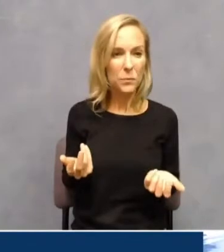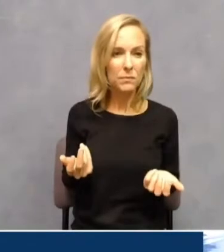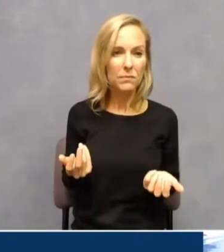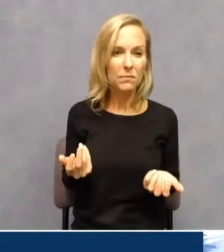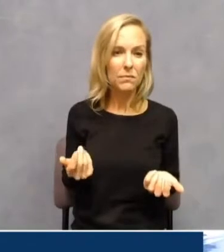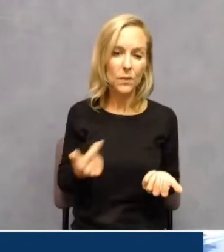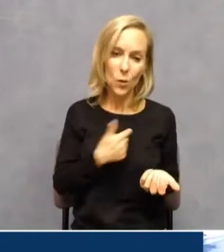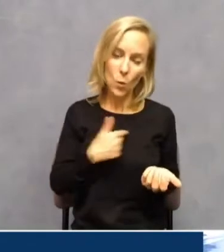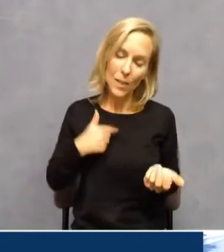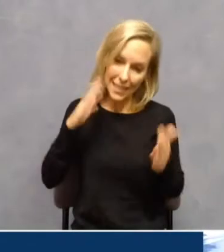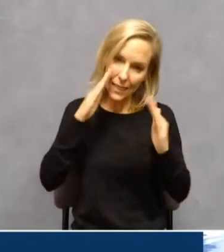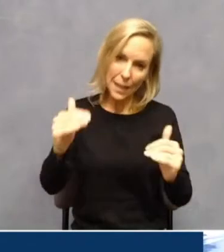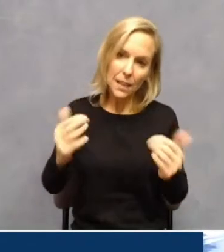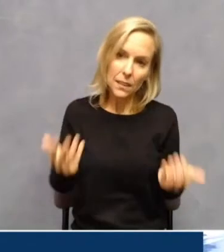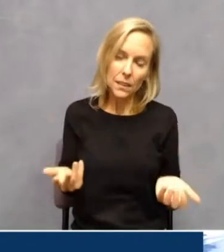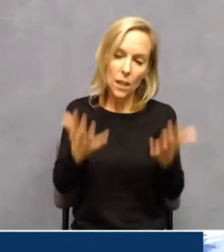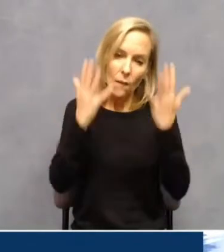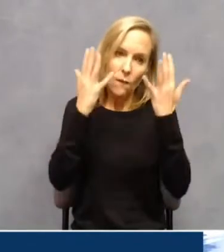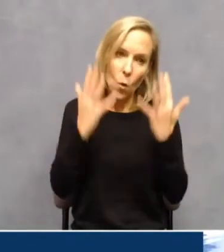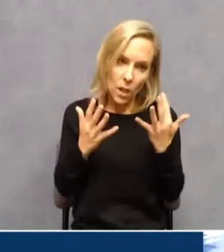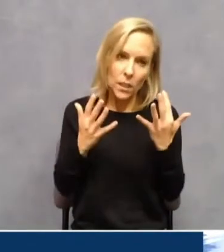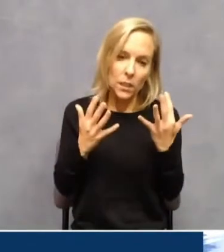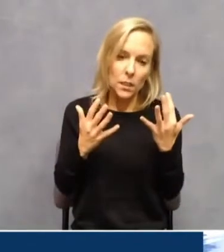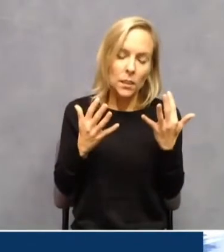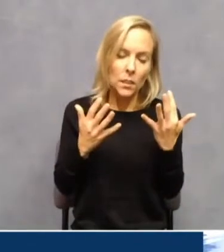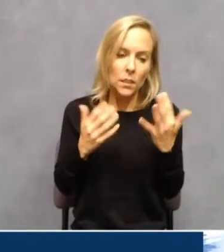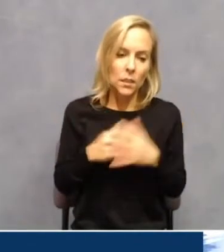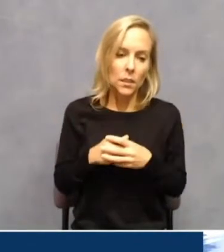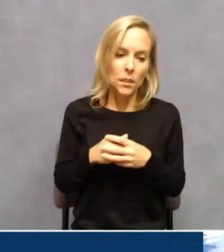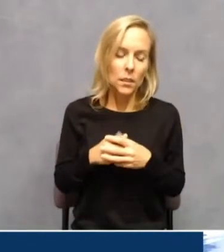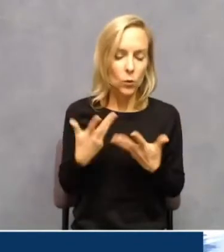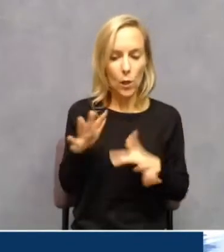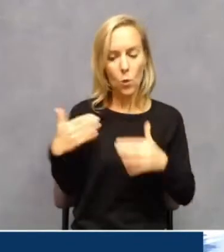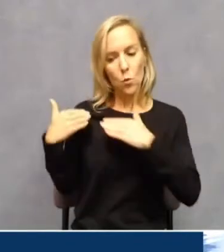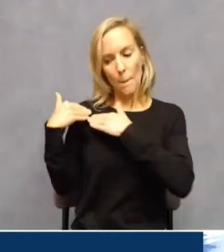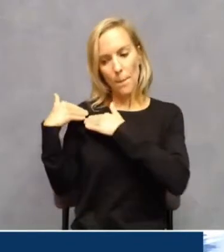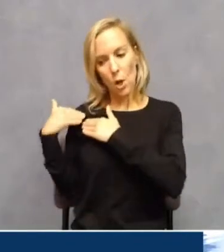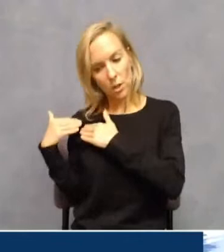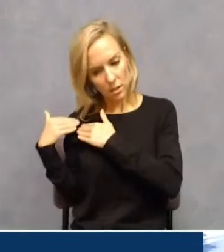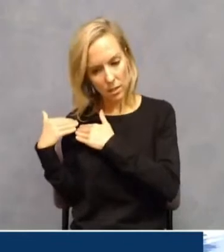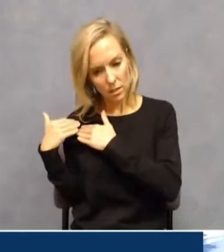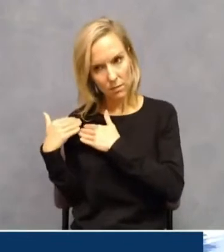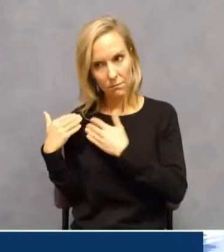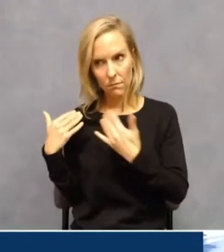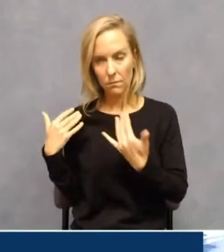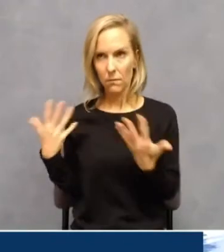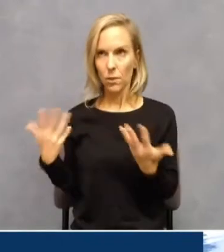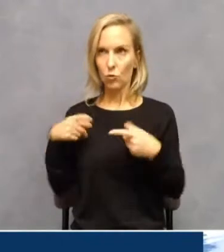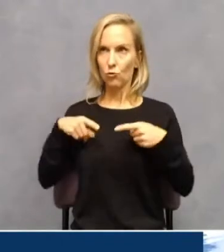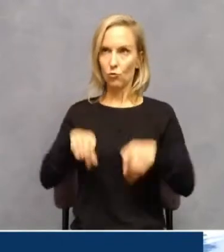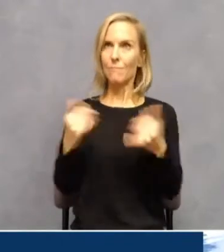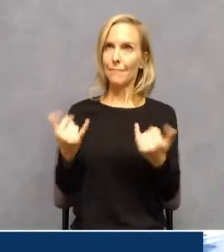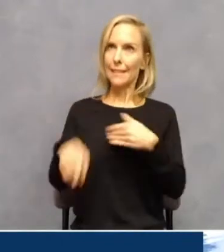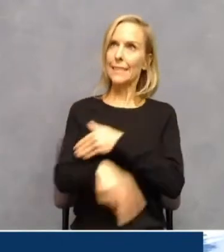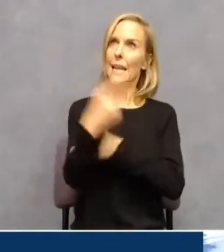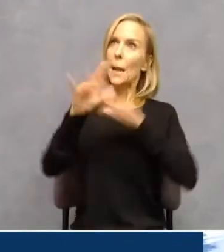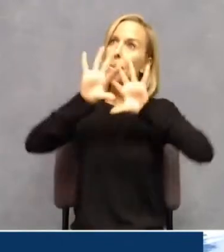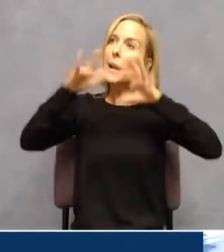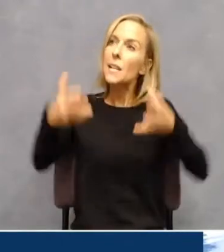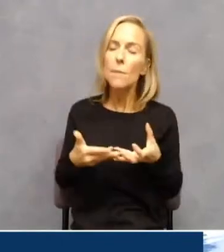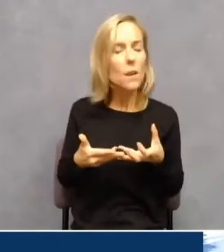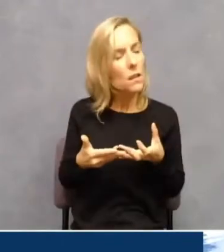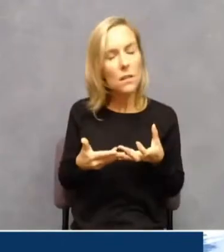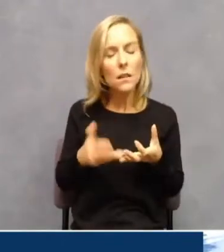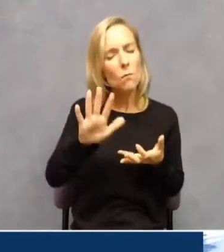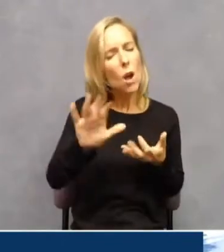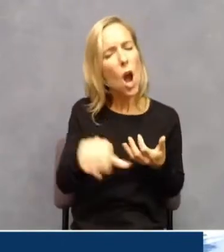expect, and it's unfortunate. This is the burden we have to bear with the pandemic, but that theme comes across. There are some other themes,